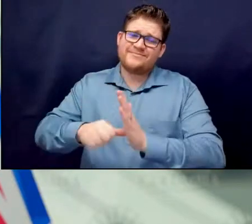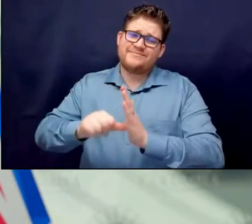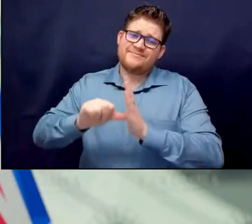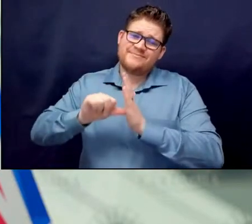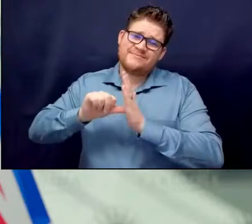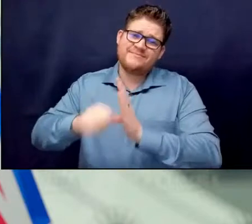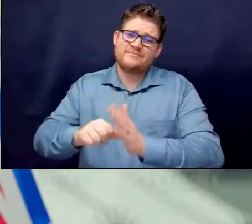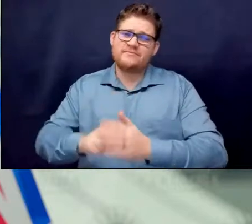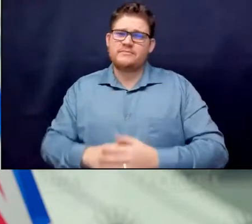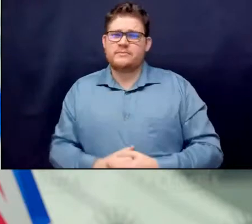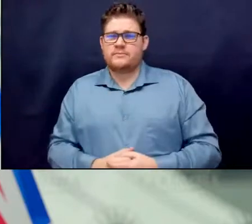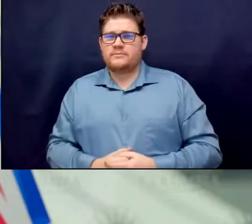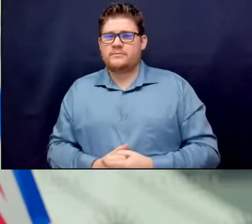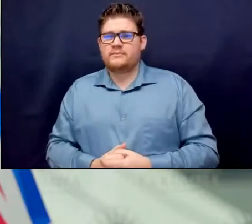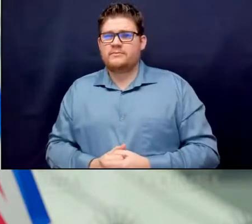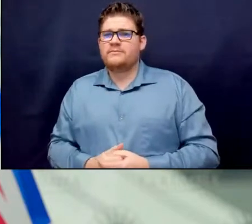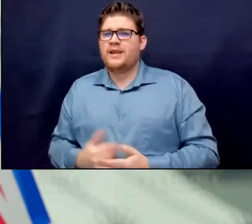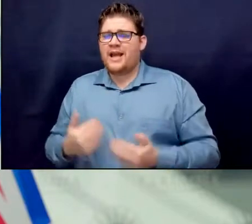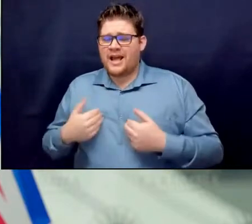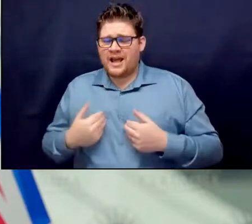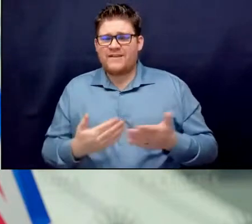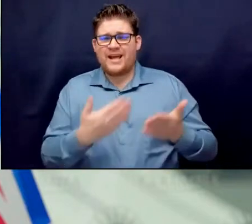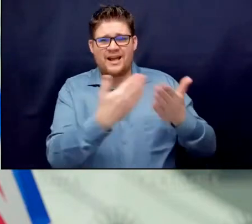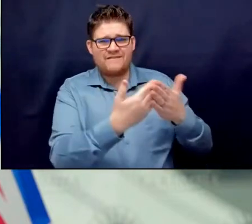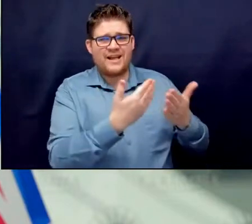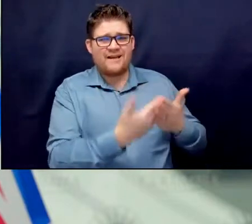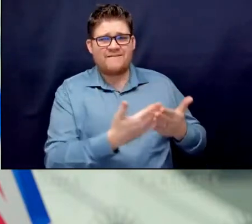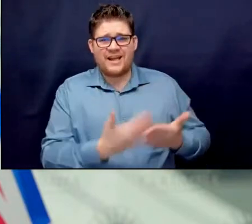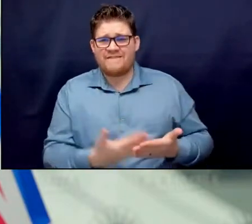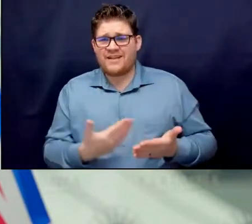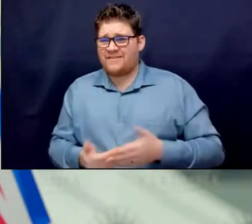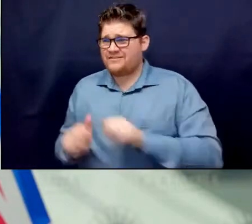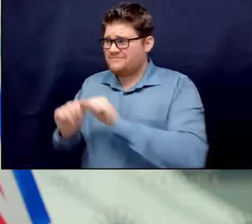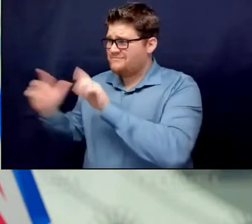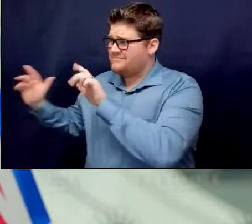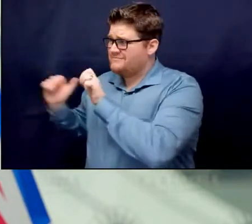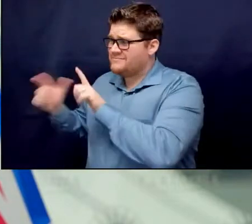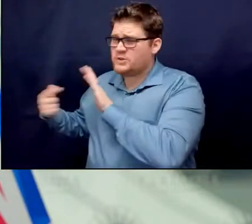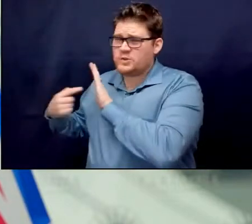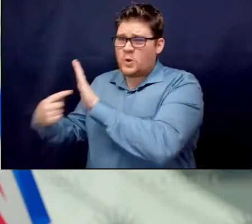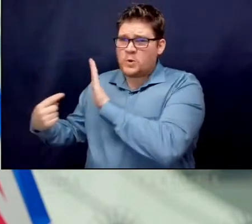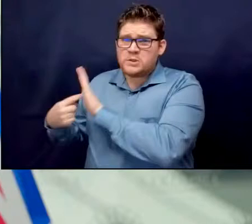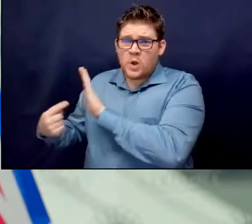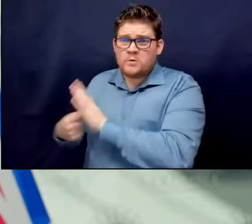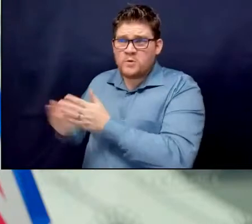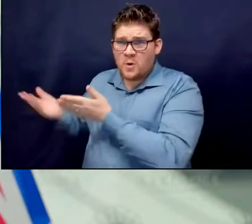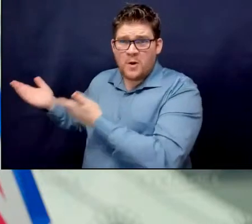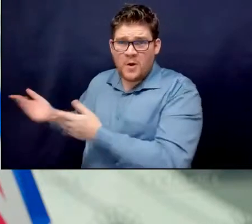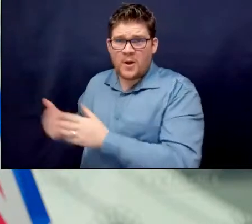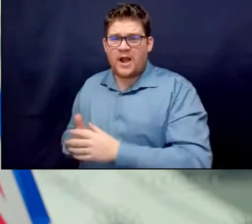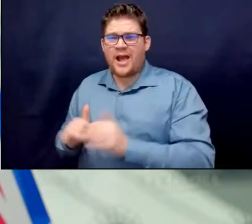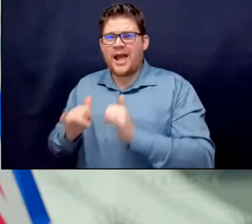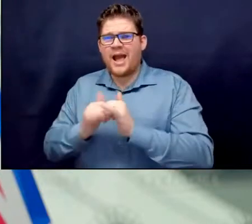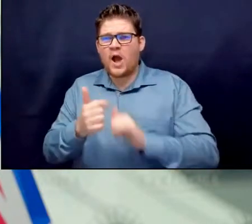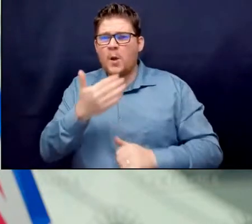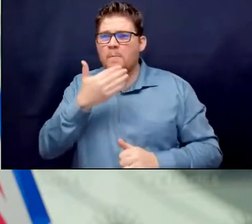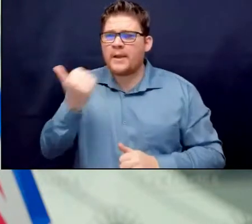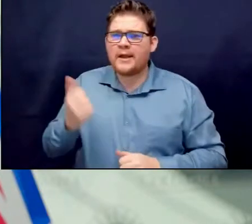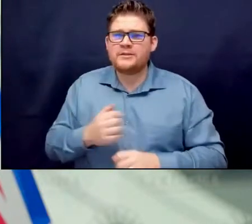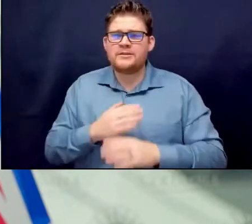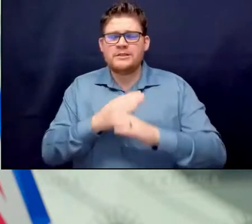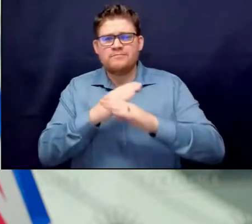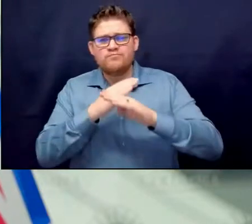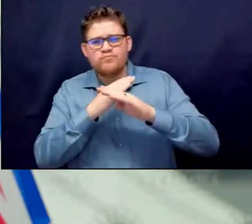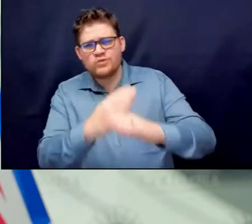most vulnerable is justified now by the evidence, as we expected would be the case and as is the case in terms of